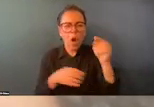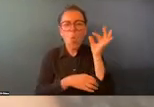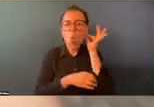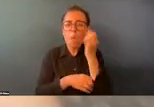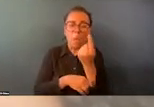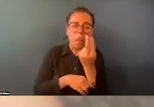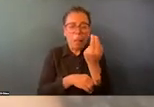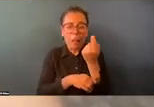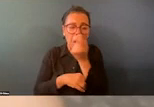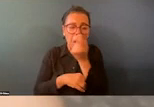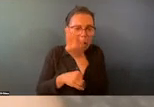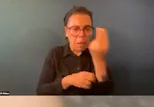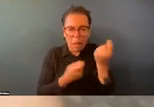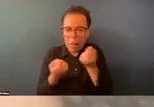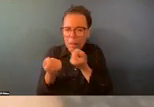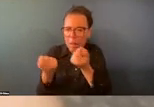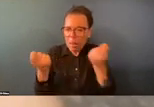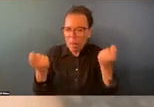And